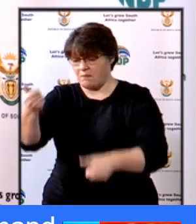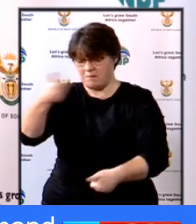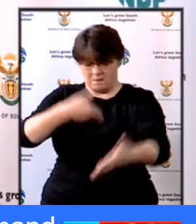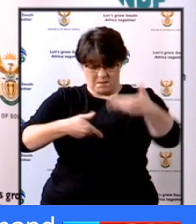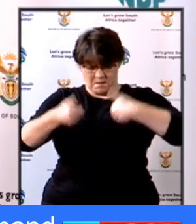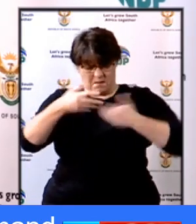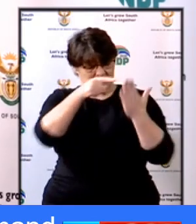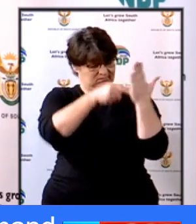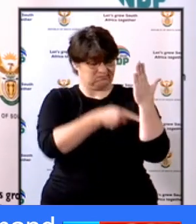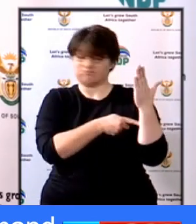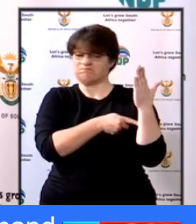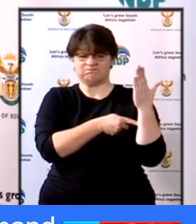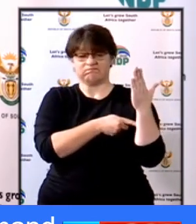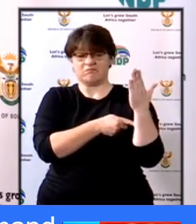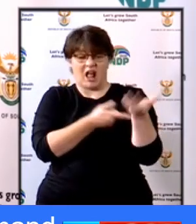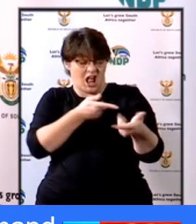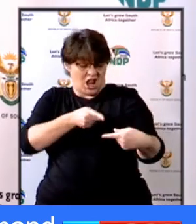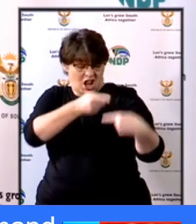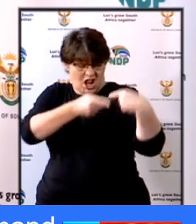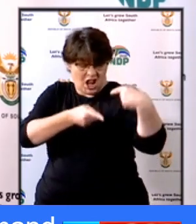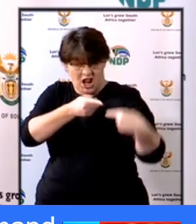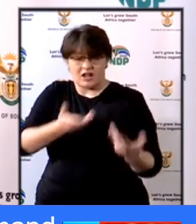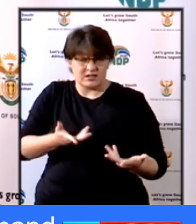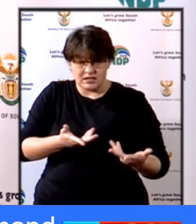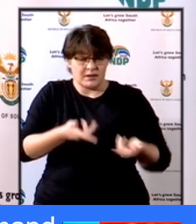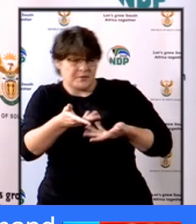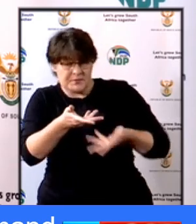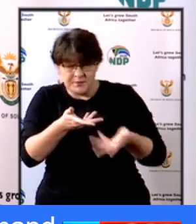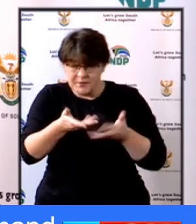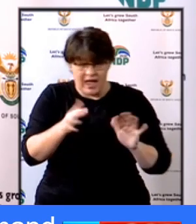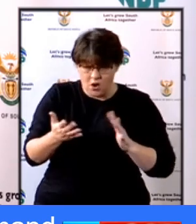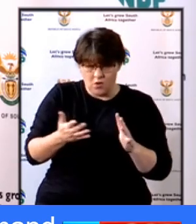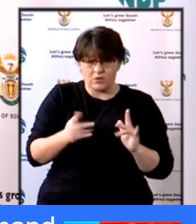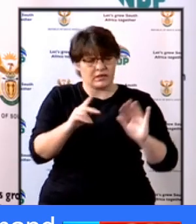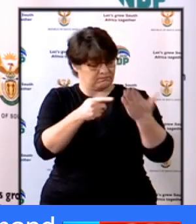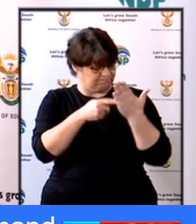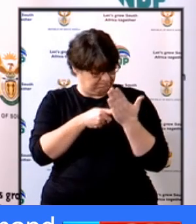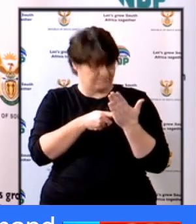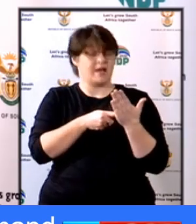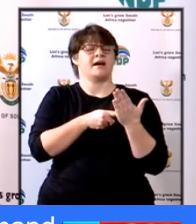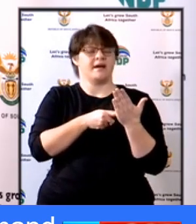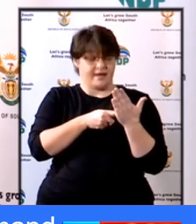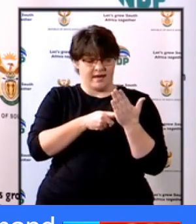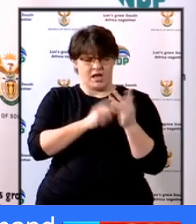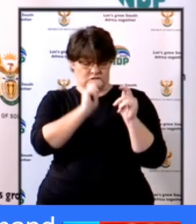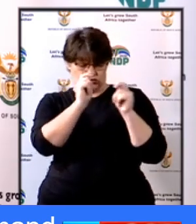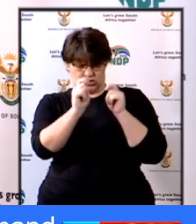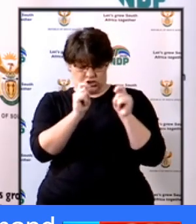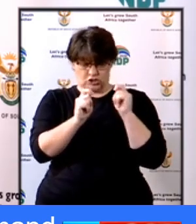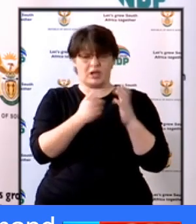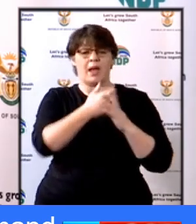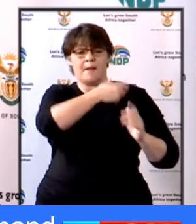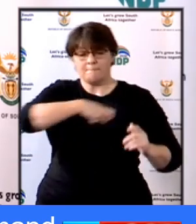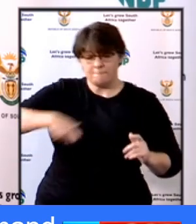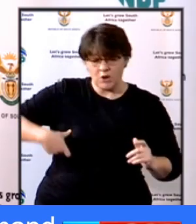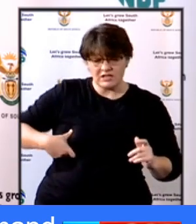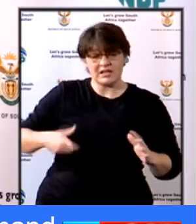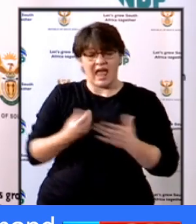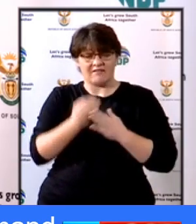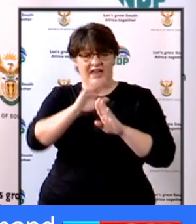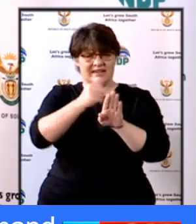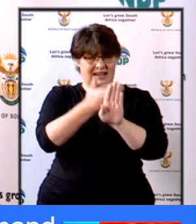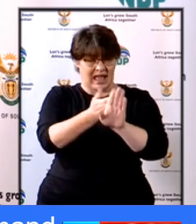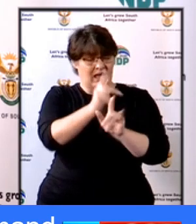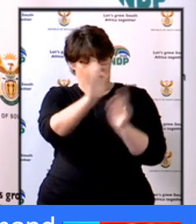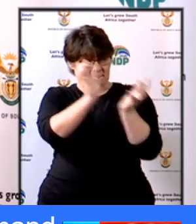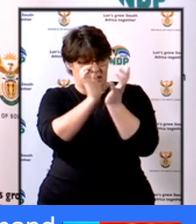measures that we had publicized. After that, over the last few weeks, we've been working closely. The president convened meetings at NEDLAC, that's